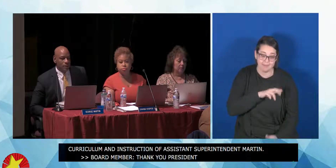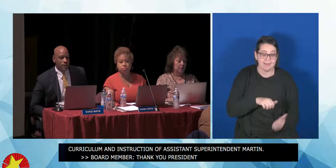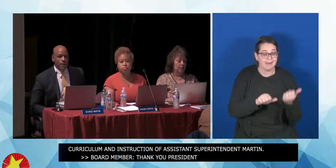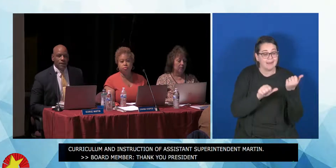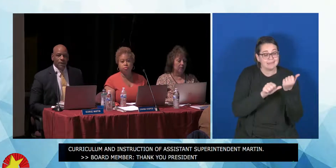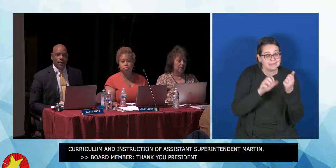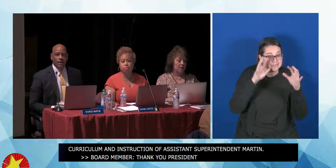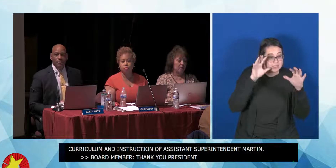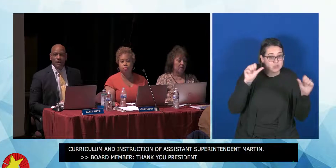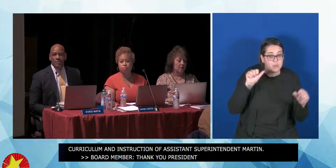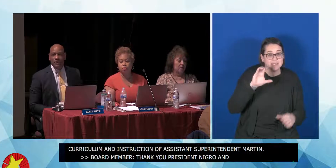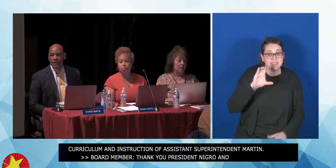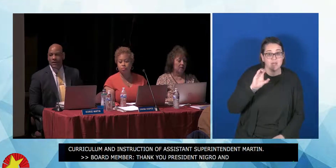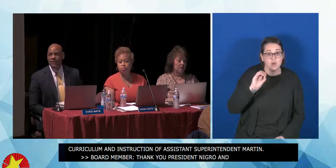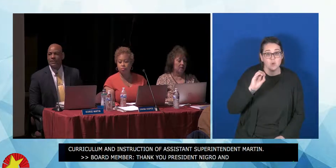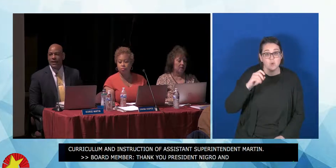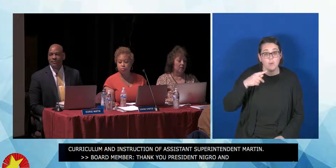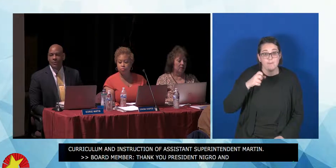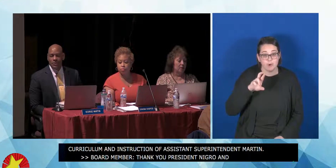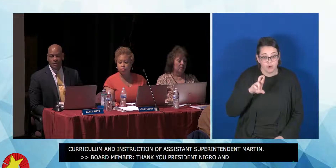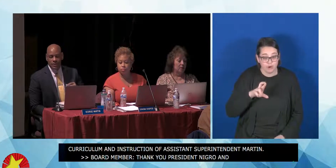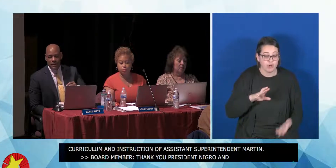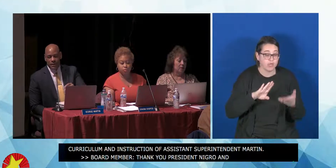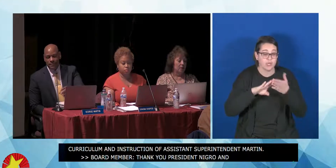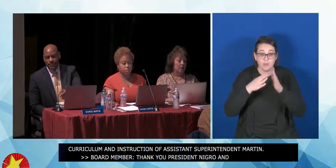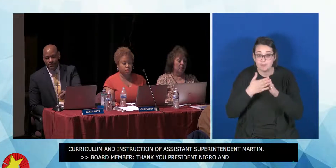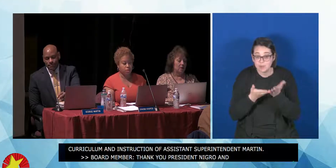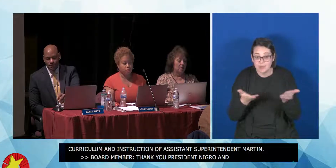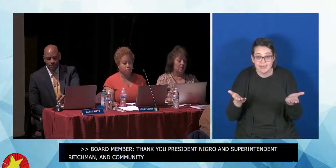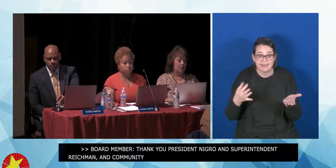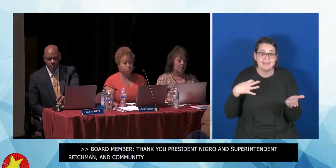Cooper, community, staff members.